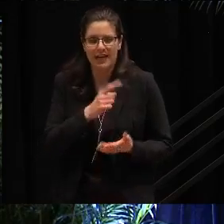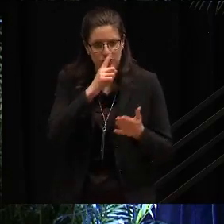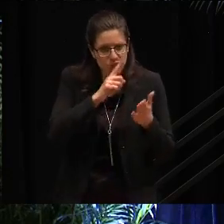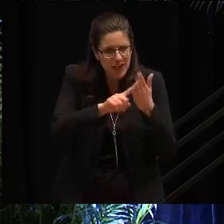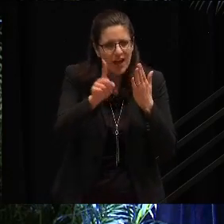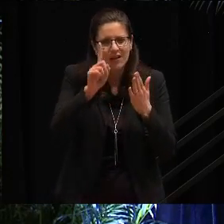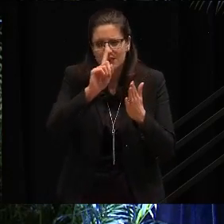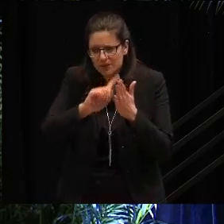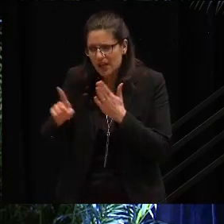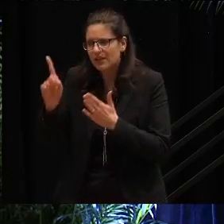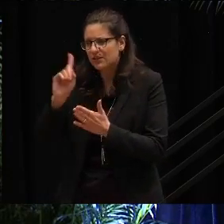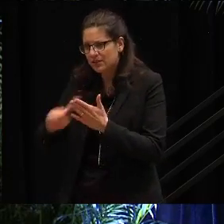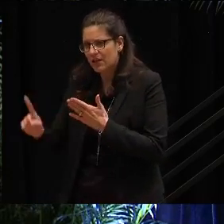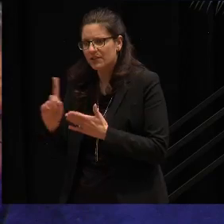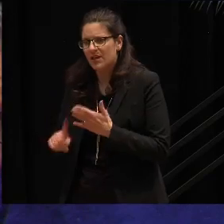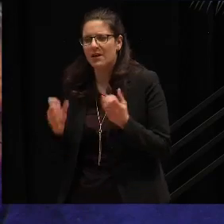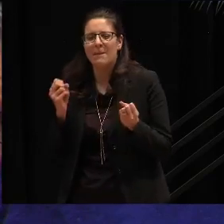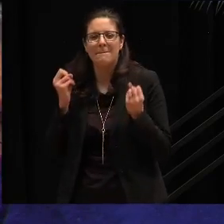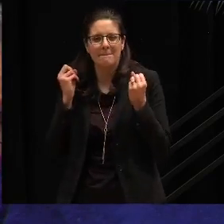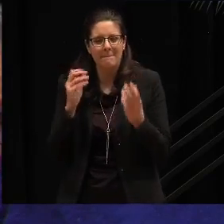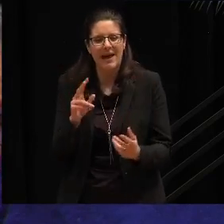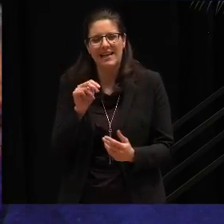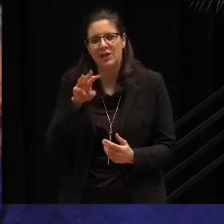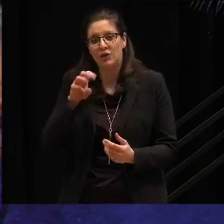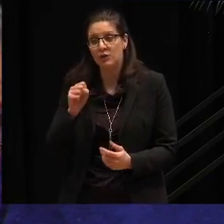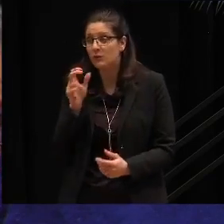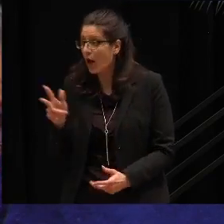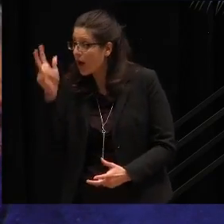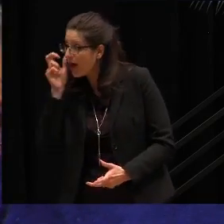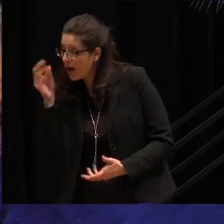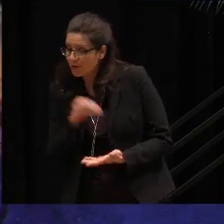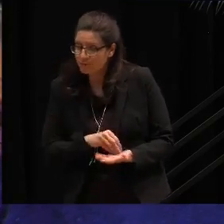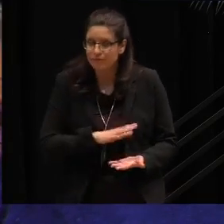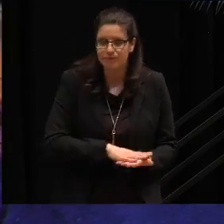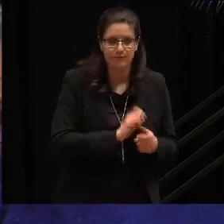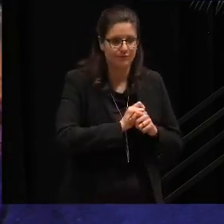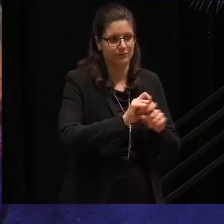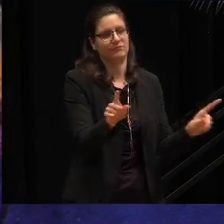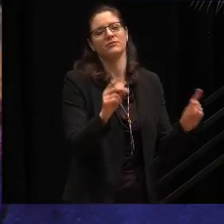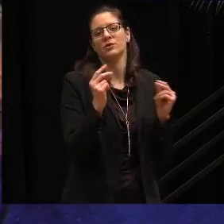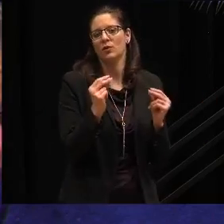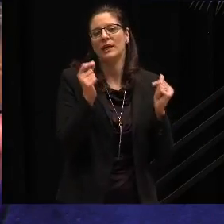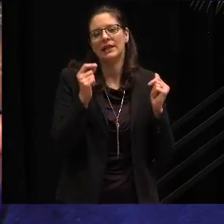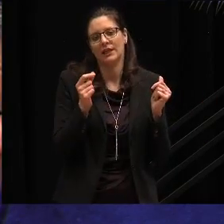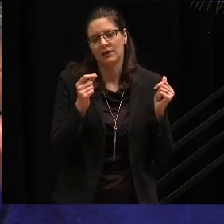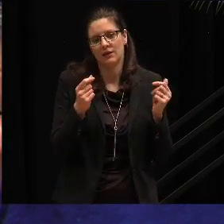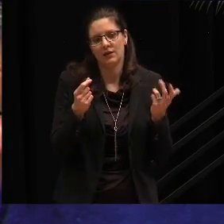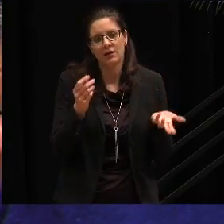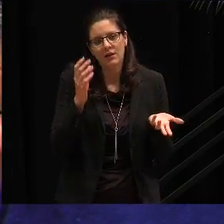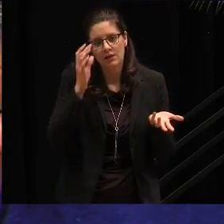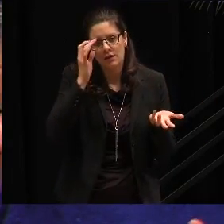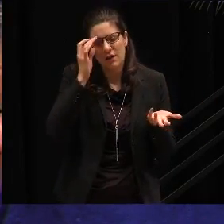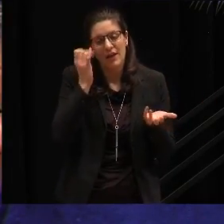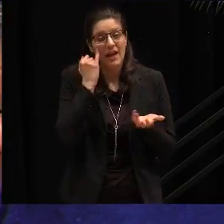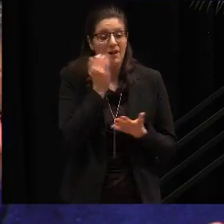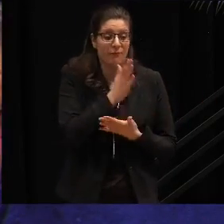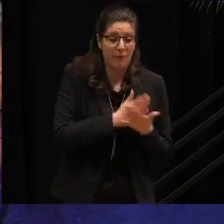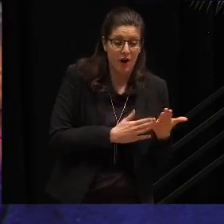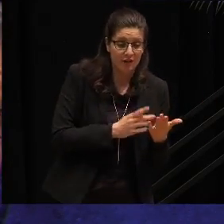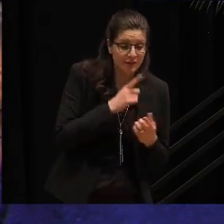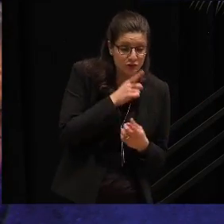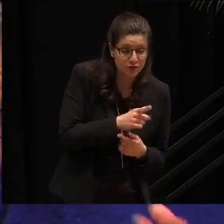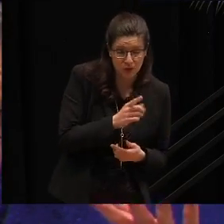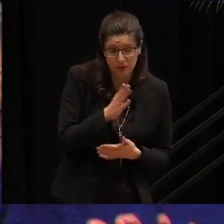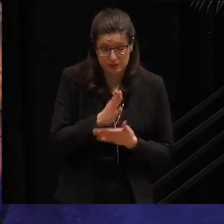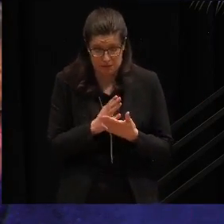true. There are too many news sites out there that just put something up quickly just to get it out there, and if a grain of it's true, grain and the